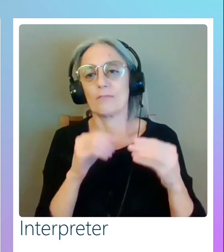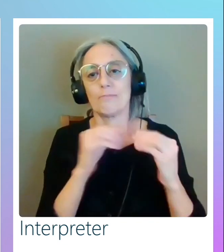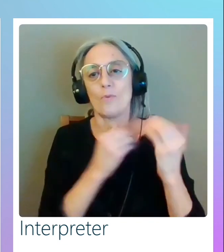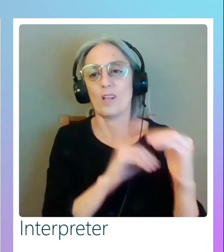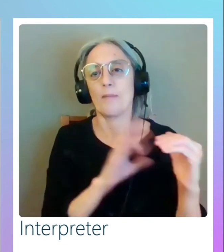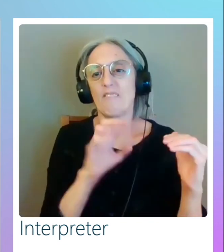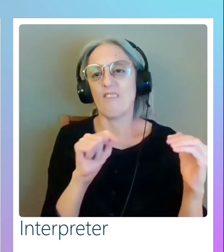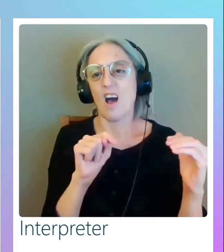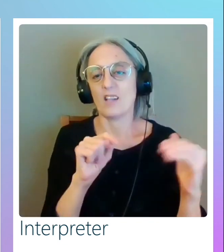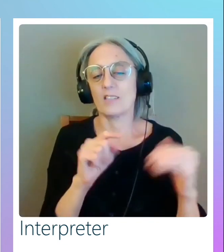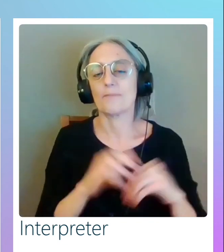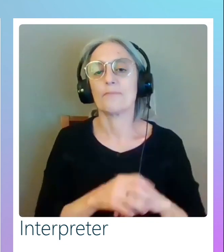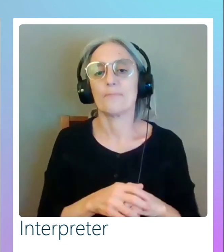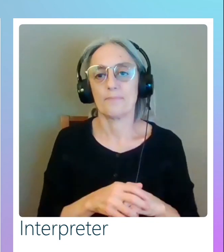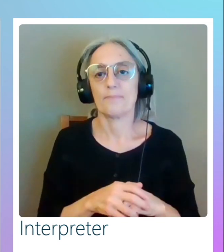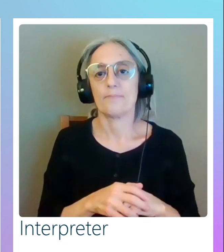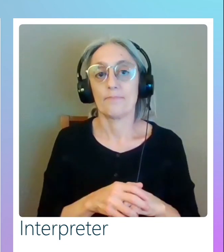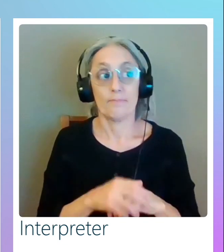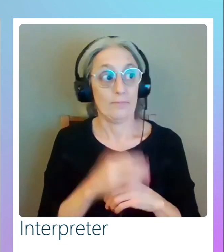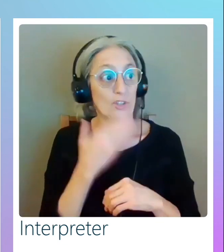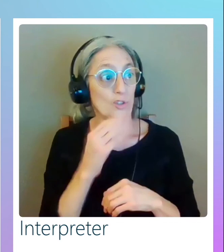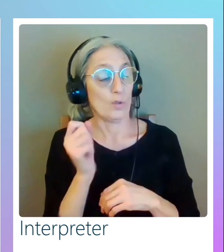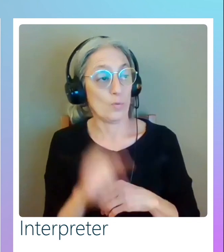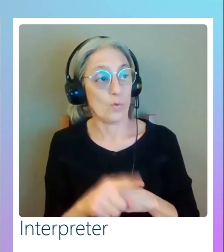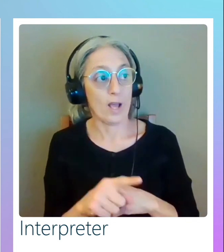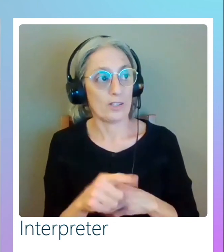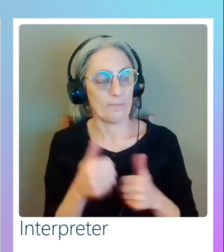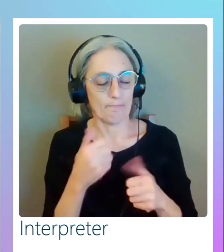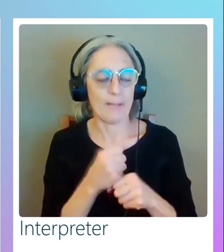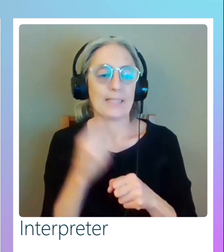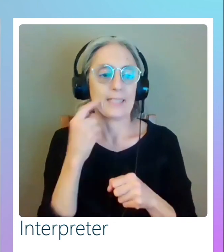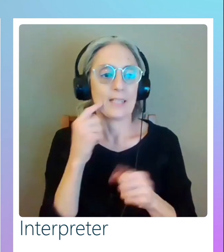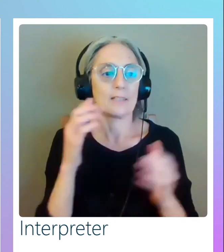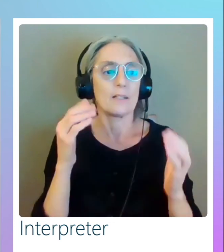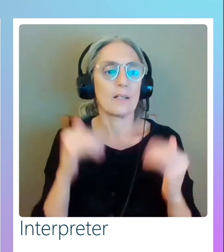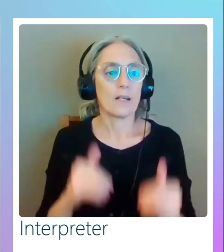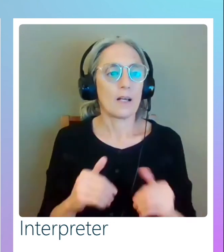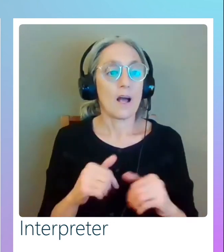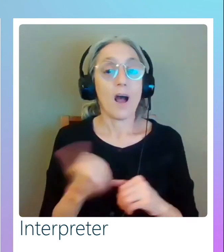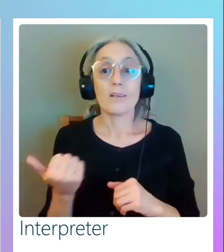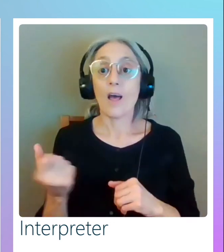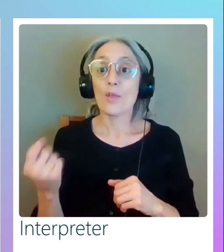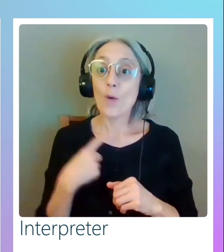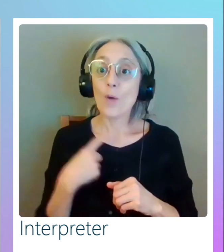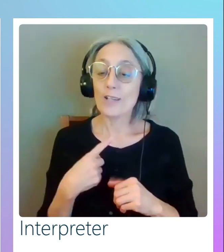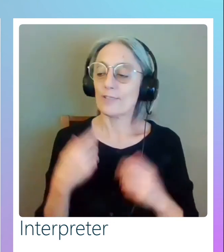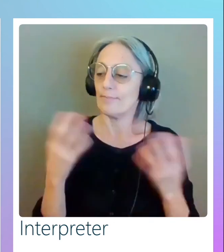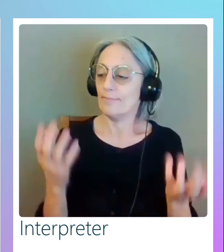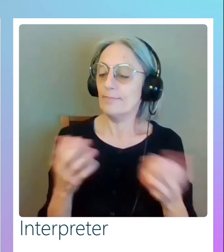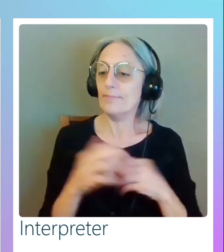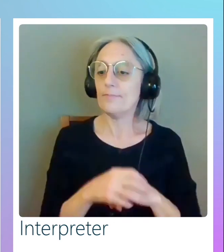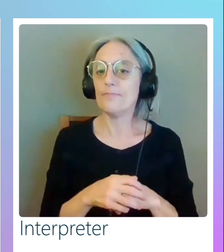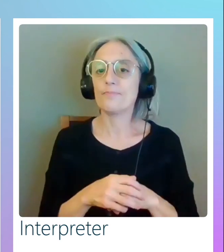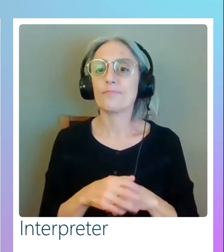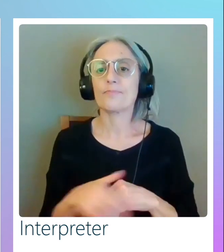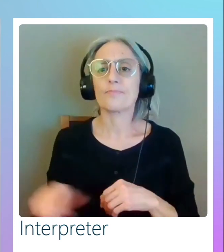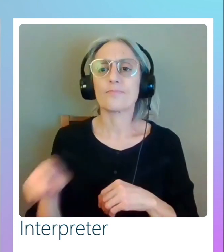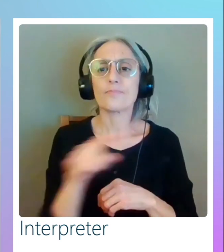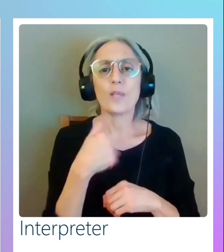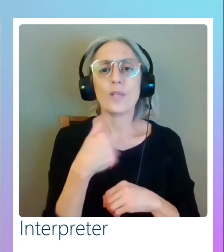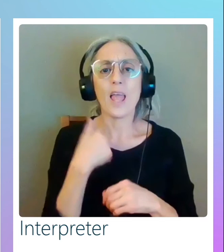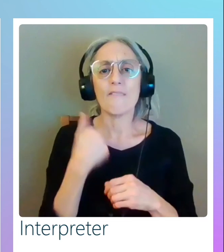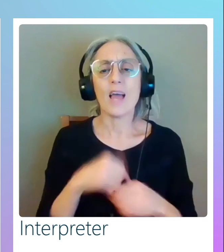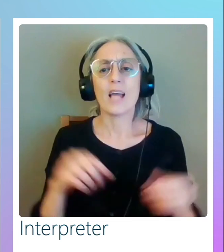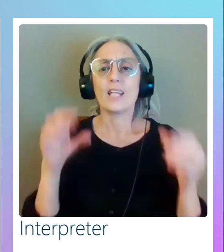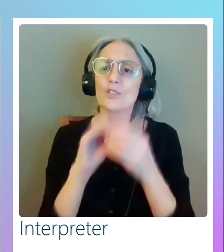sense. Yeah. Really good question there. Here you go. Got another one. Do you have any stories where a